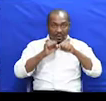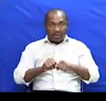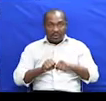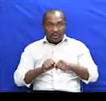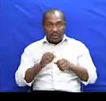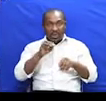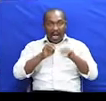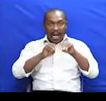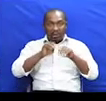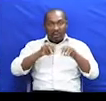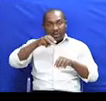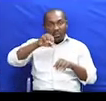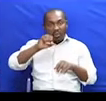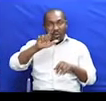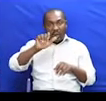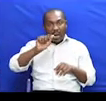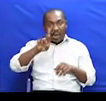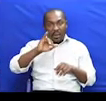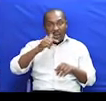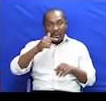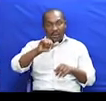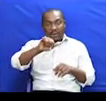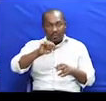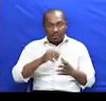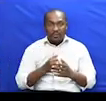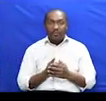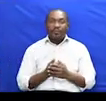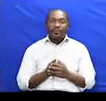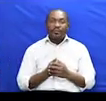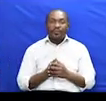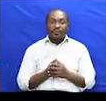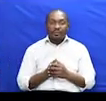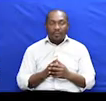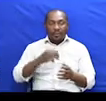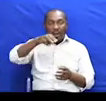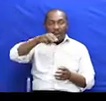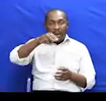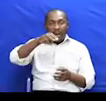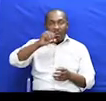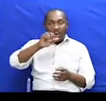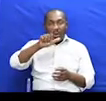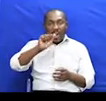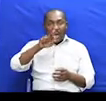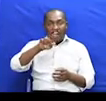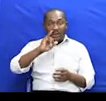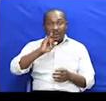molarity. It requires you to find the molarity of base. Number